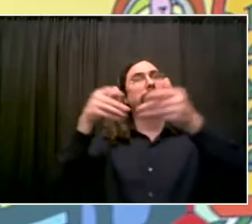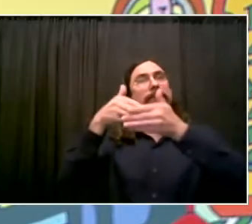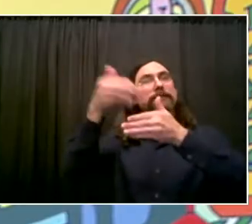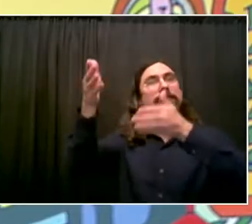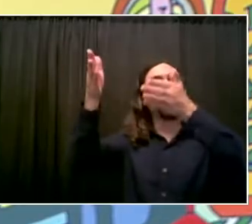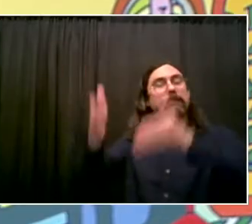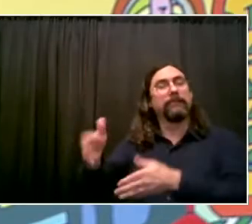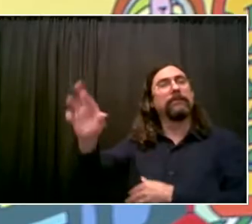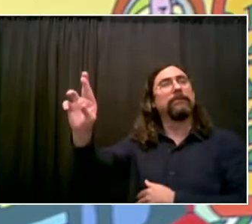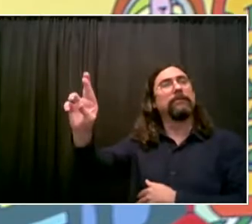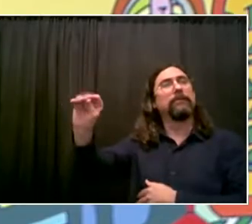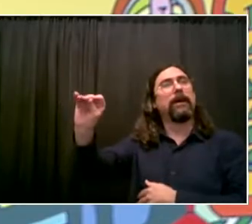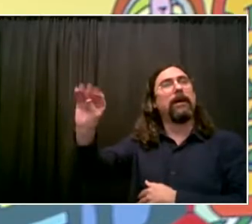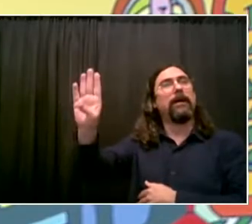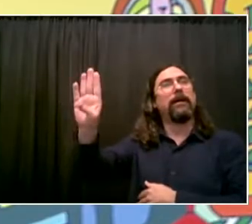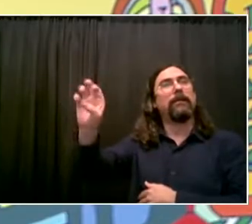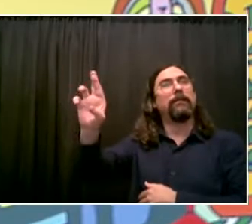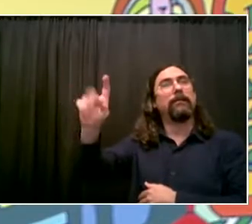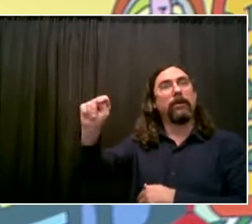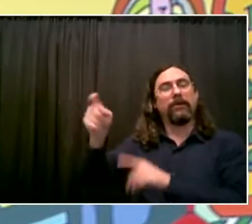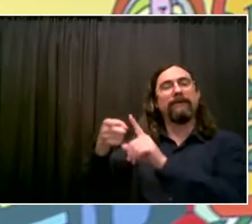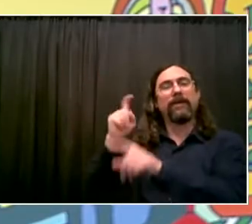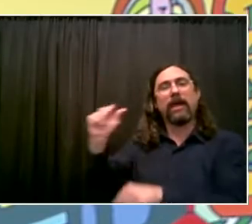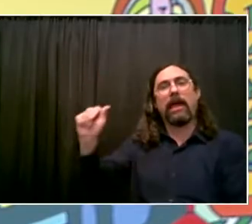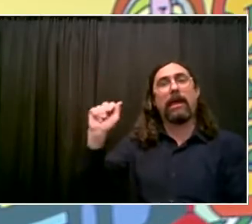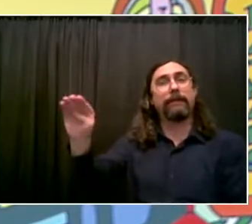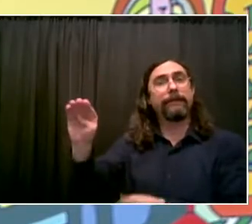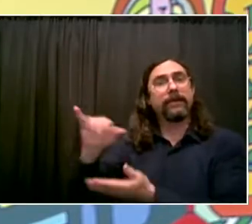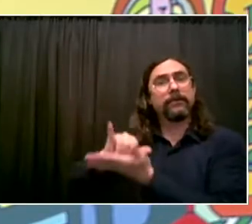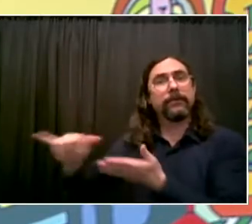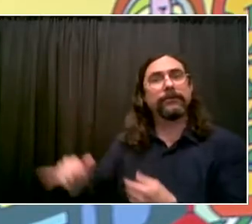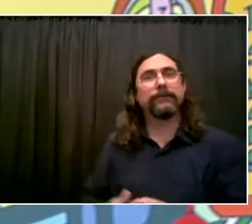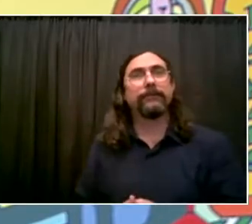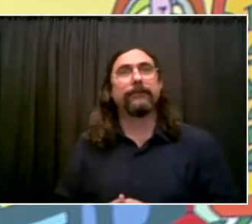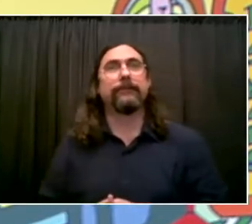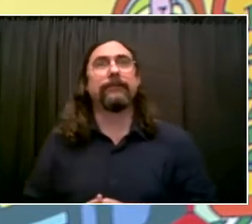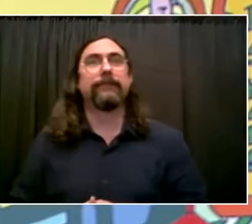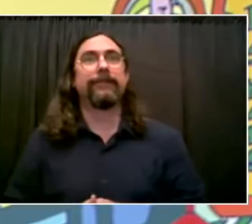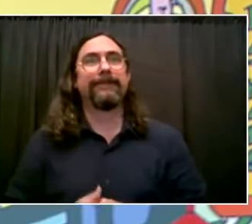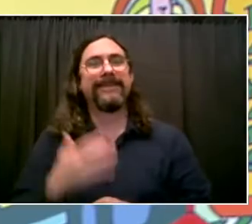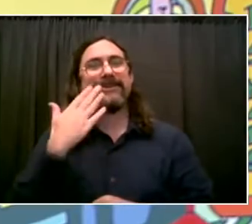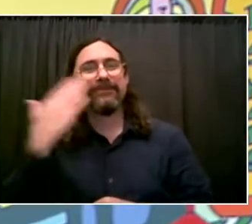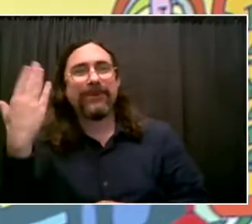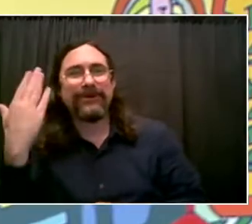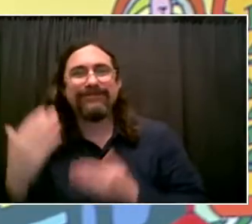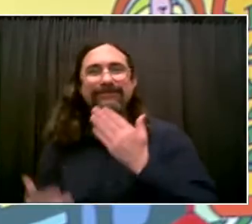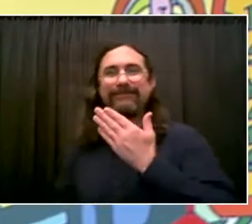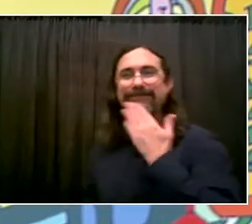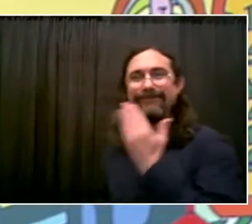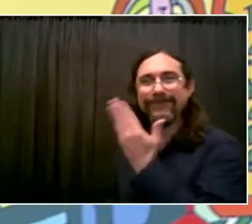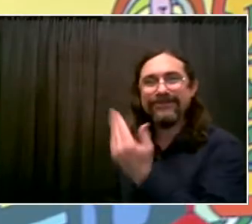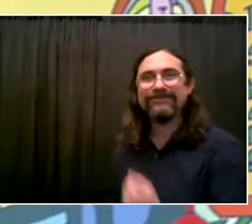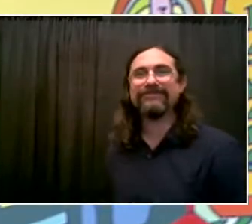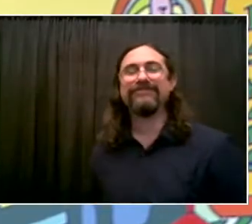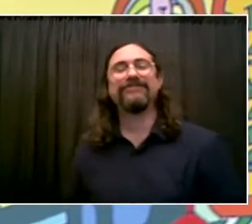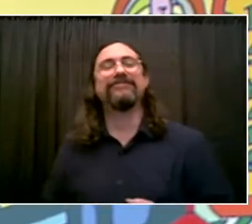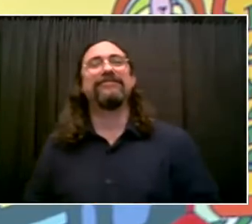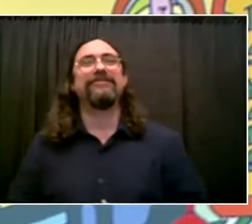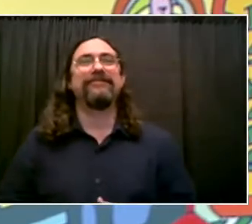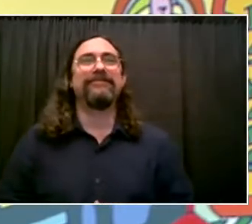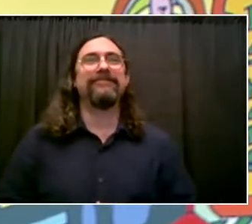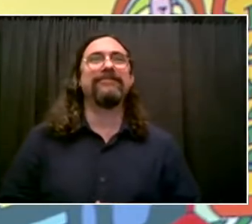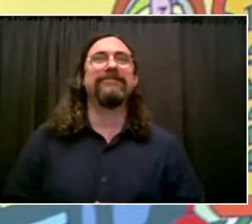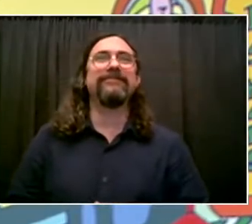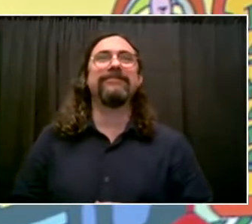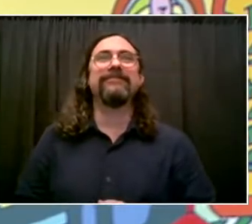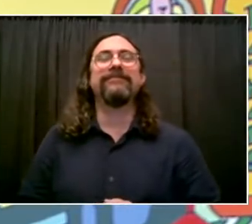Morning, Mr. Mayor. How you doing? Good, Robert. How you been? I'm very well, thank you. I just want to. You've had a lot of